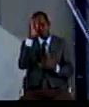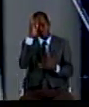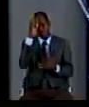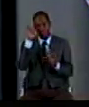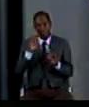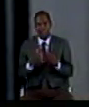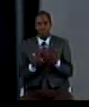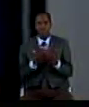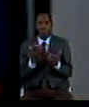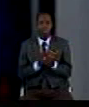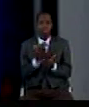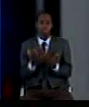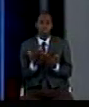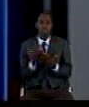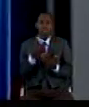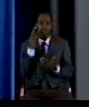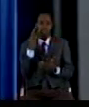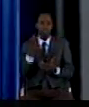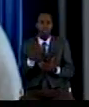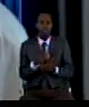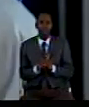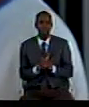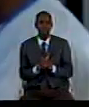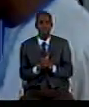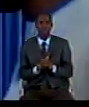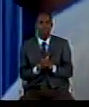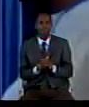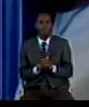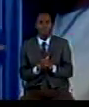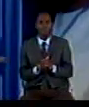we have here. Baba,